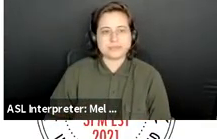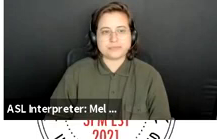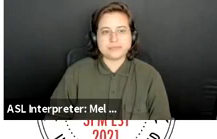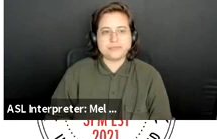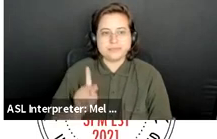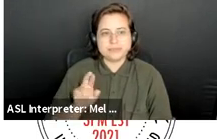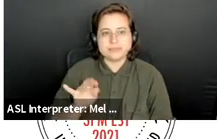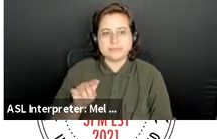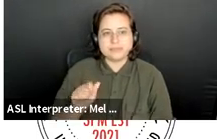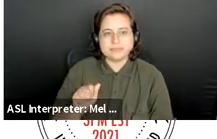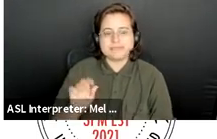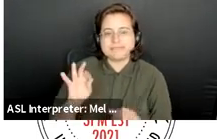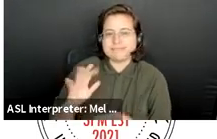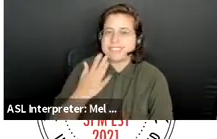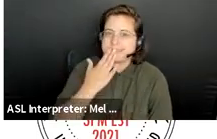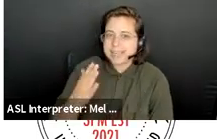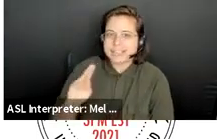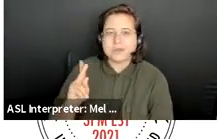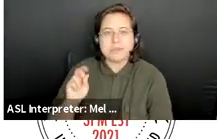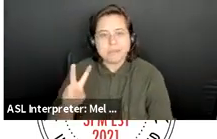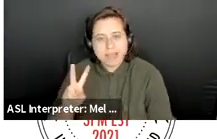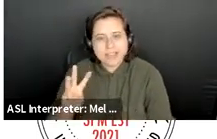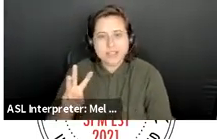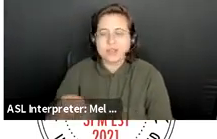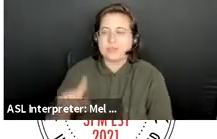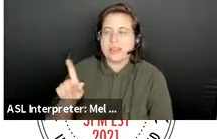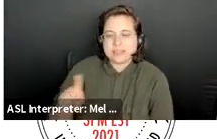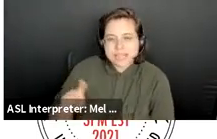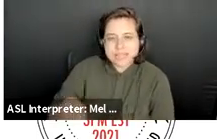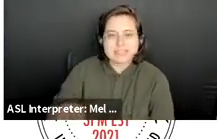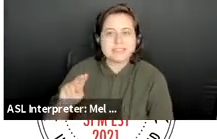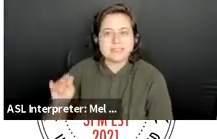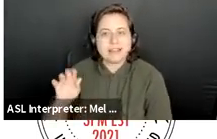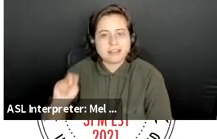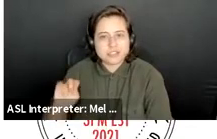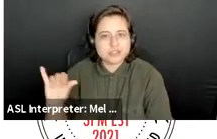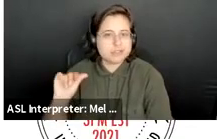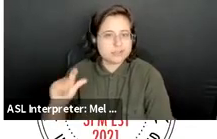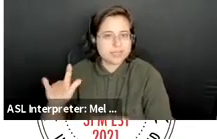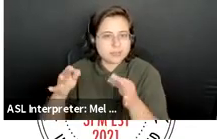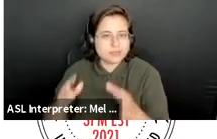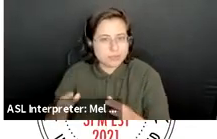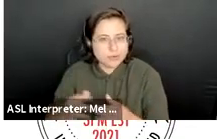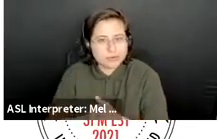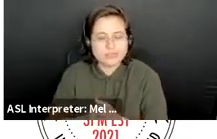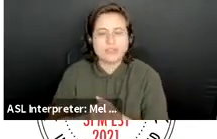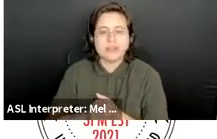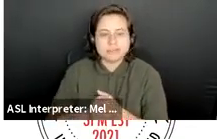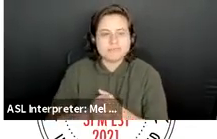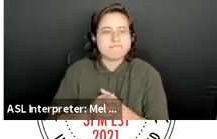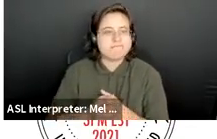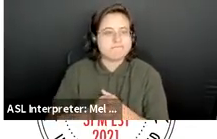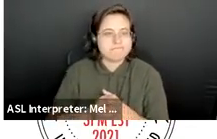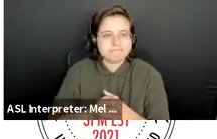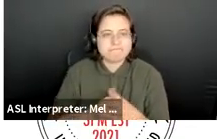And thank you, Matthew and Elizabeth and Najin, and thanks to our ASL interpreters as well. Here's